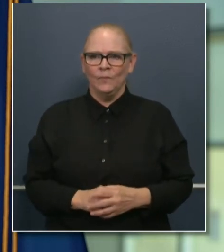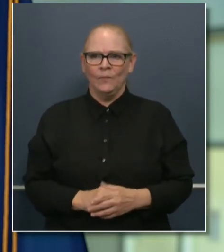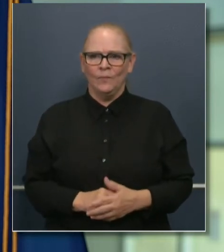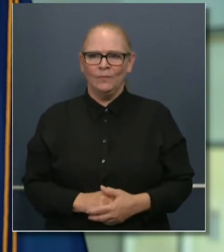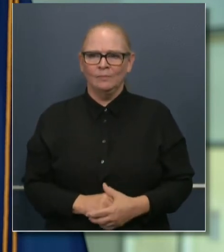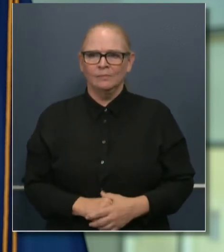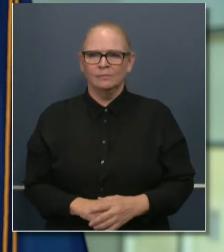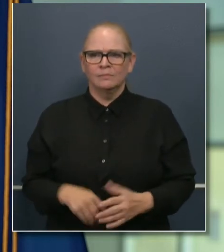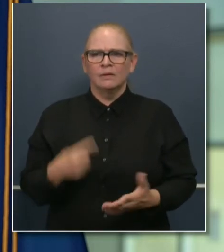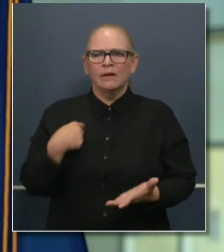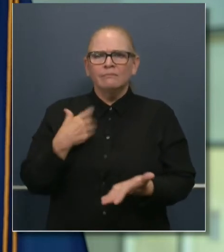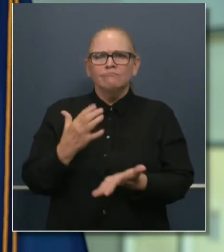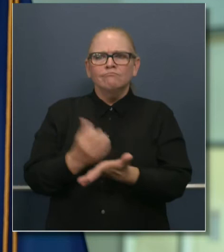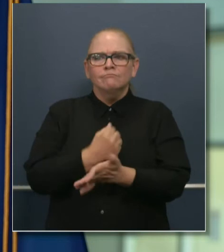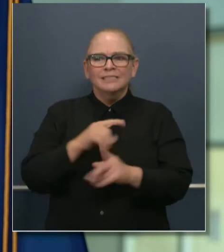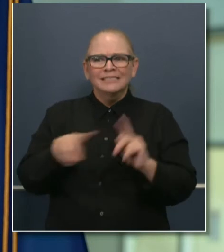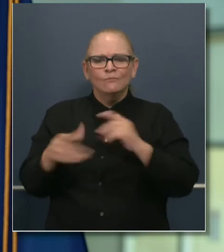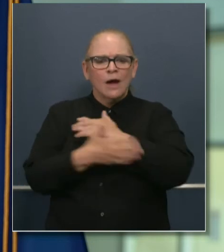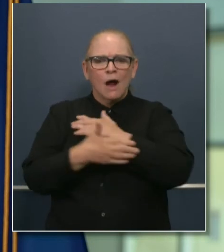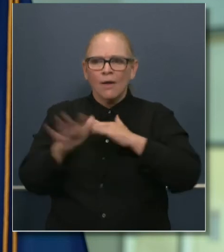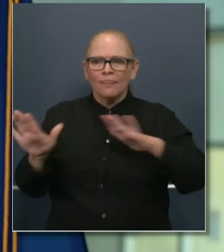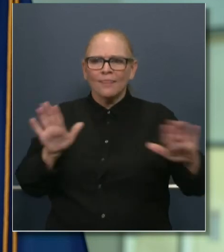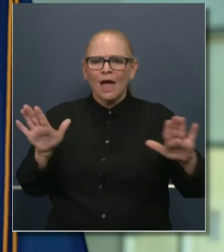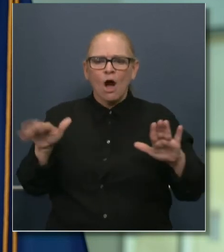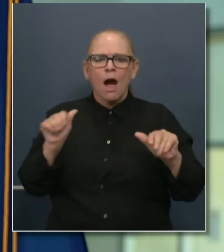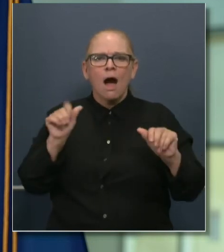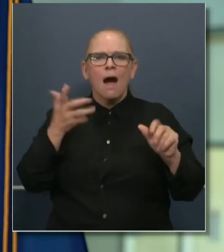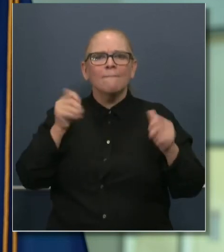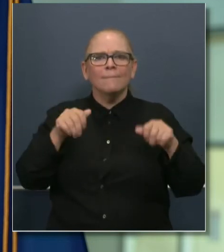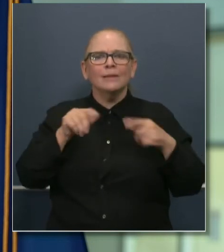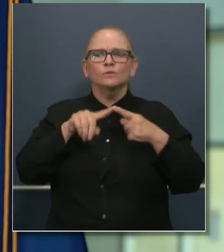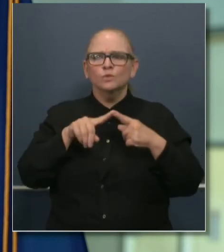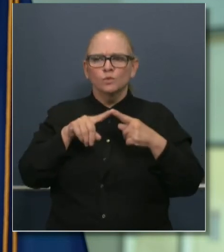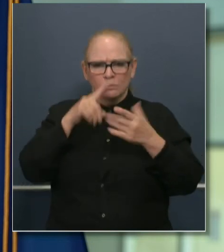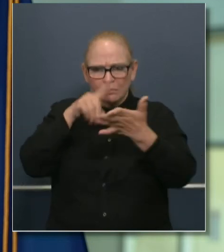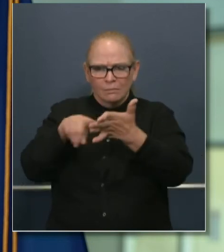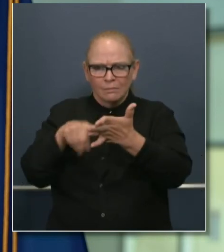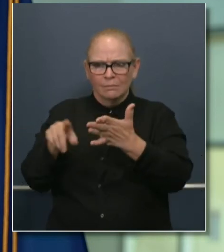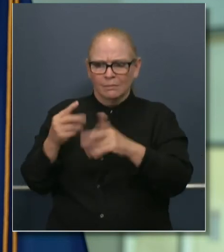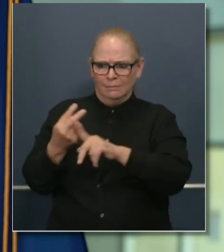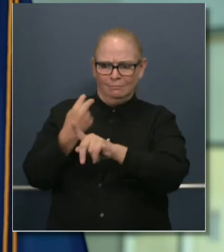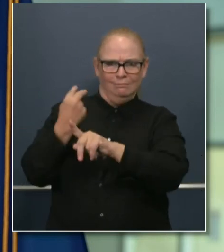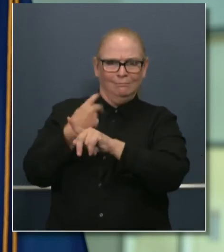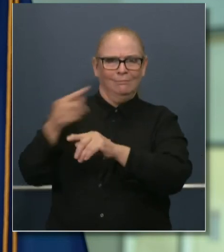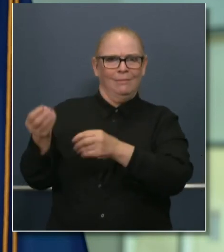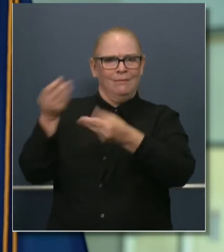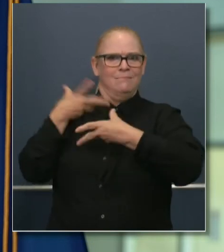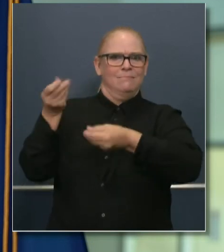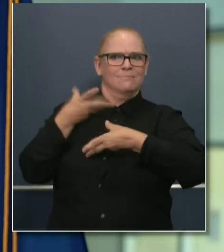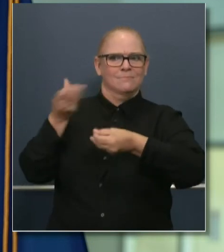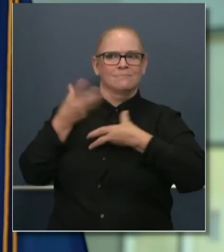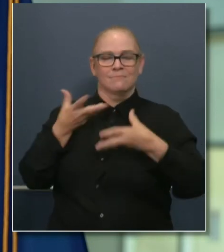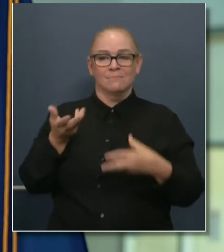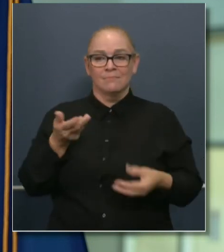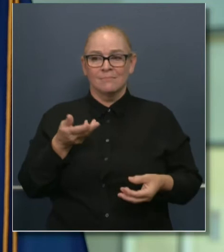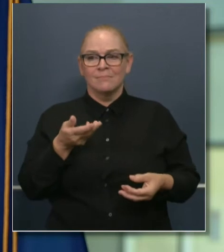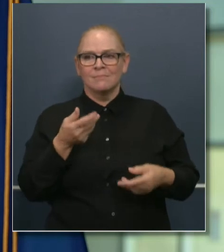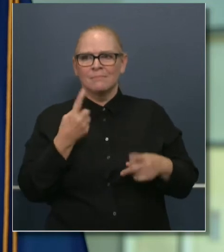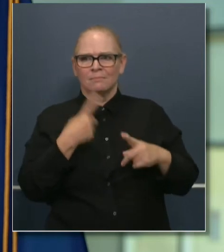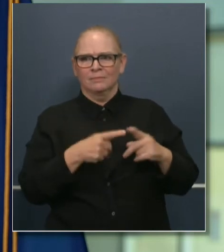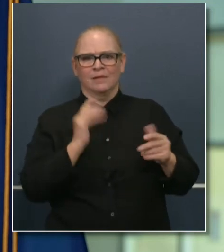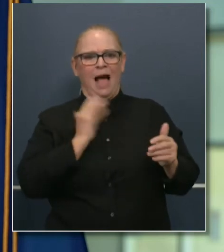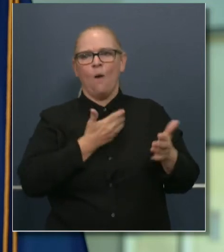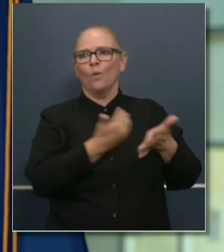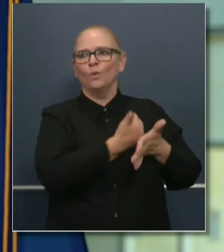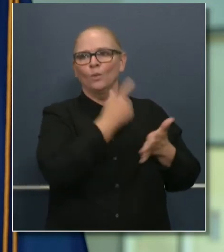own efforts to increase their contact tracing workforce, coupled with that important disease investigation part